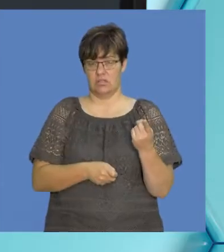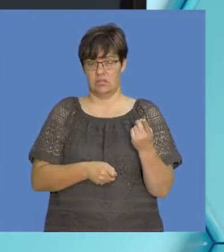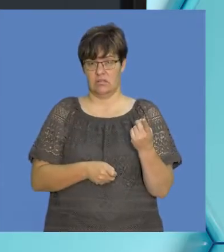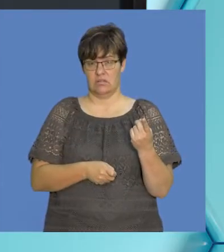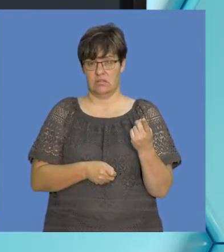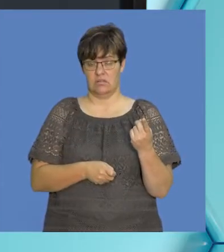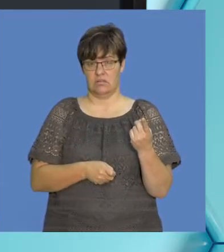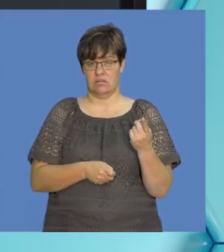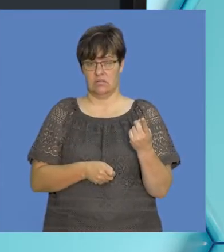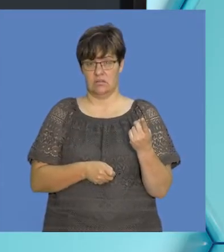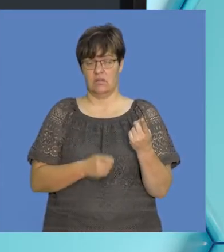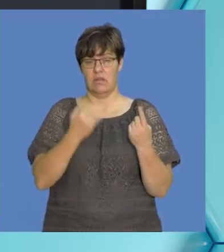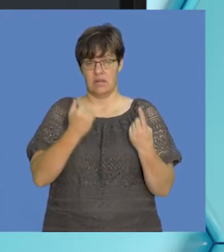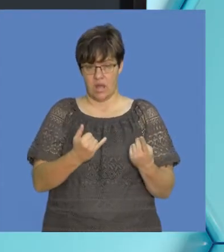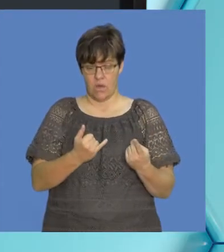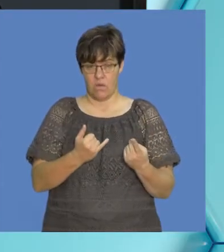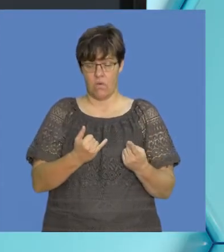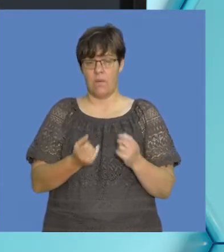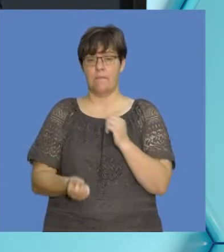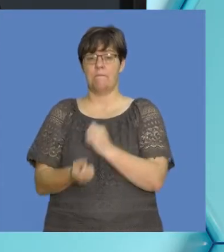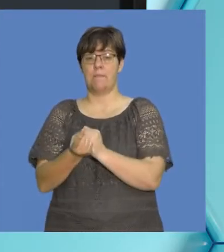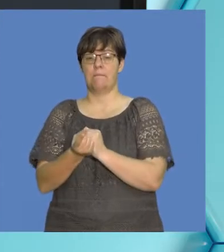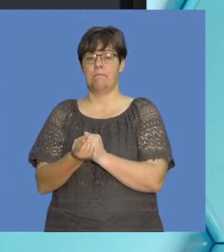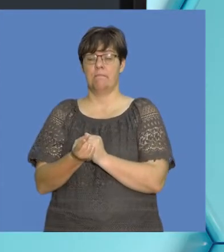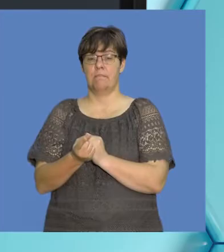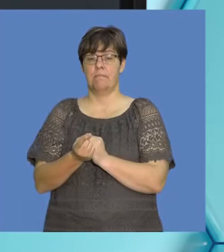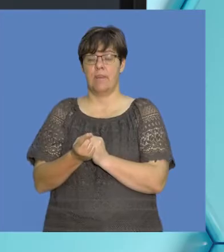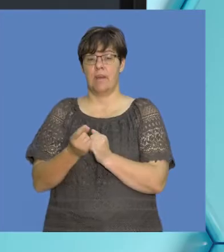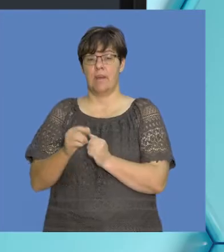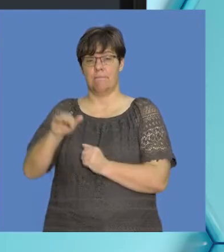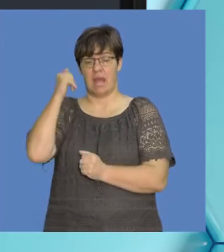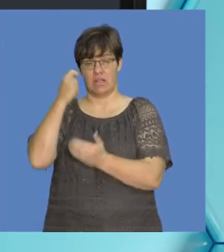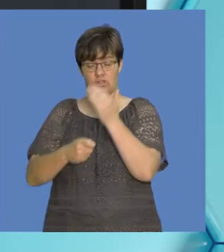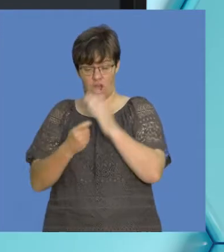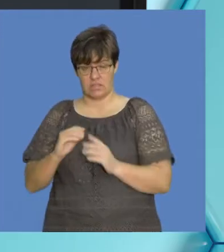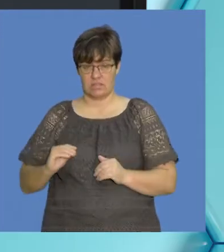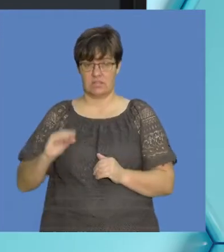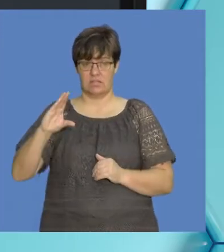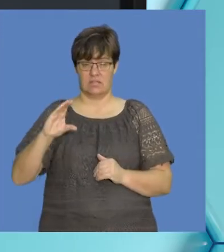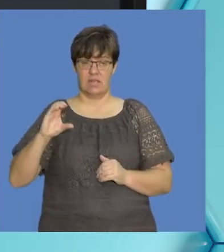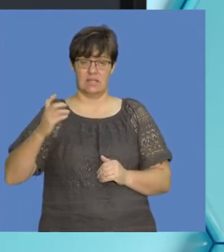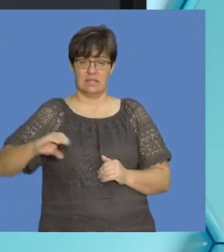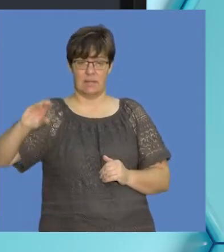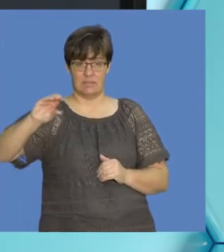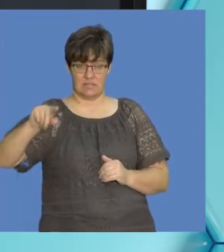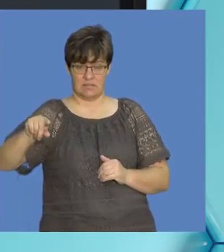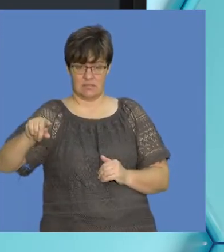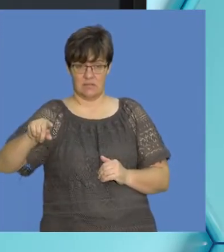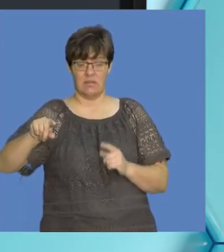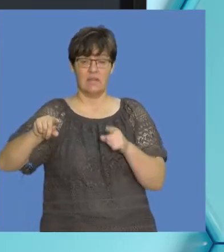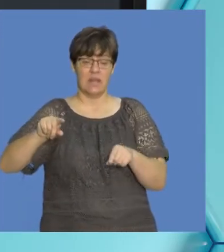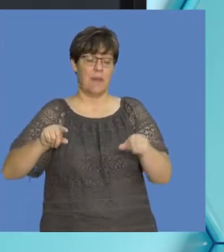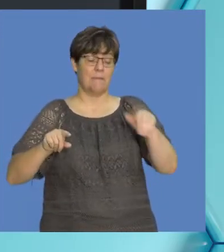immediately you raise an expense, you debit bank charges, and you immediately credit your bank